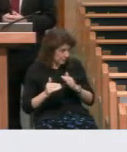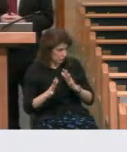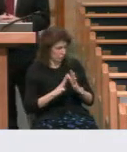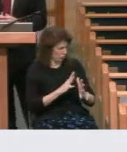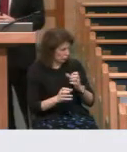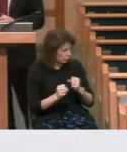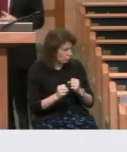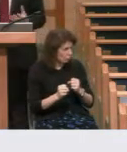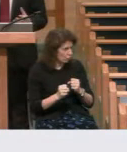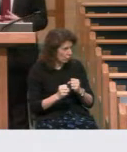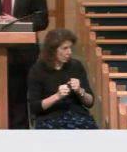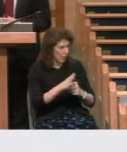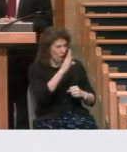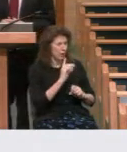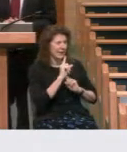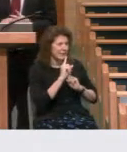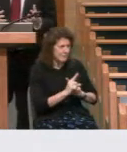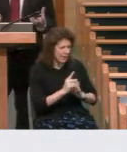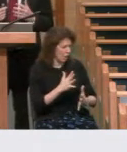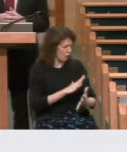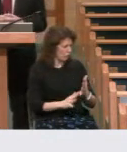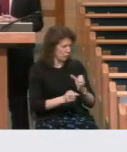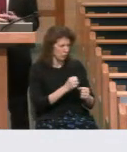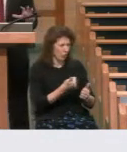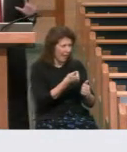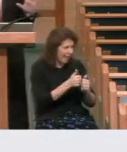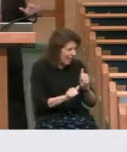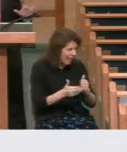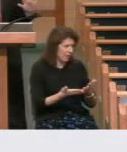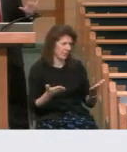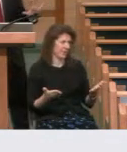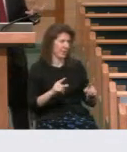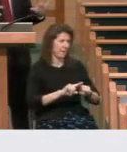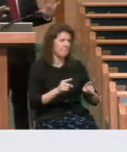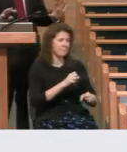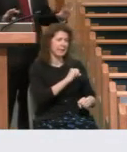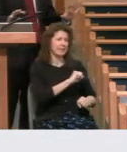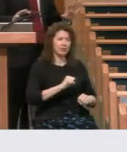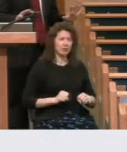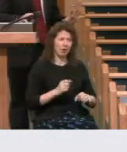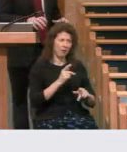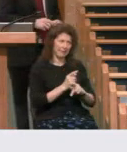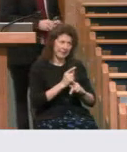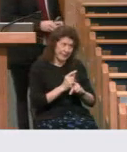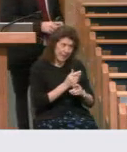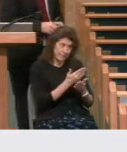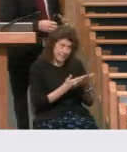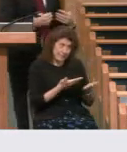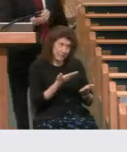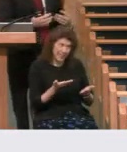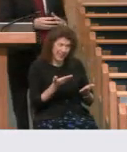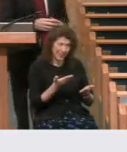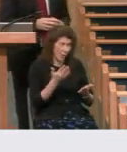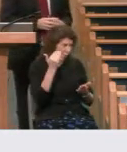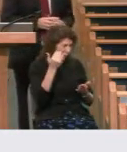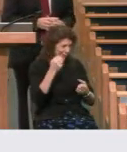it. And Saul thought he was going to keep some. And it's like, but it's for God. It's for sacrifices, right? We weren't going to